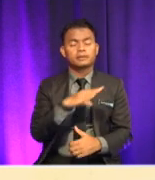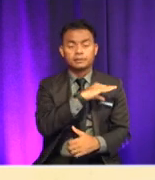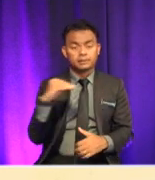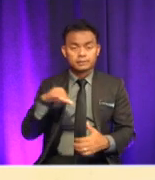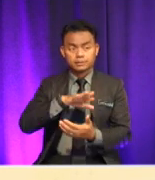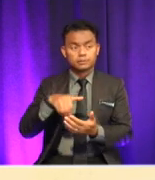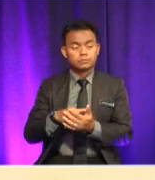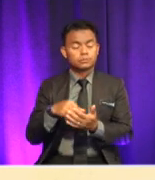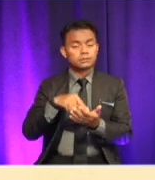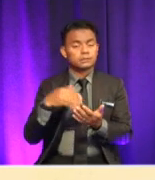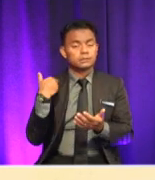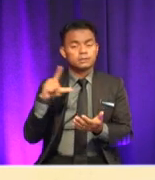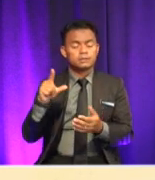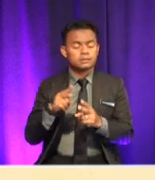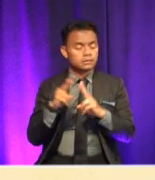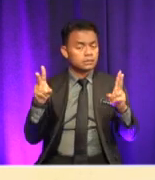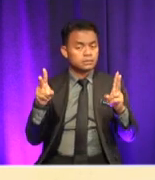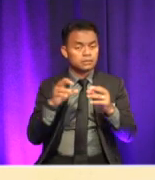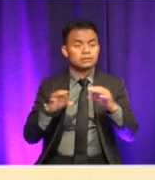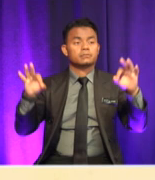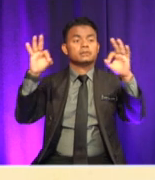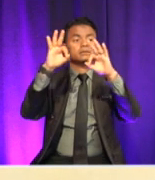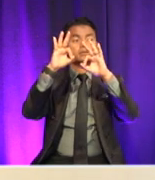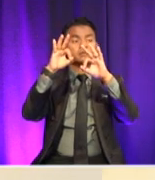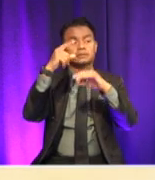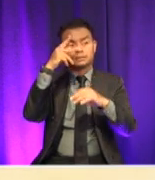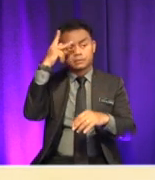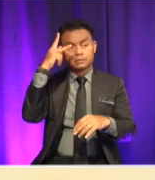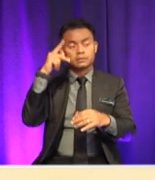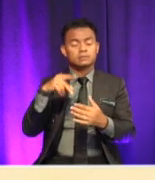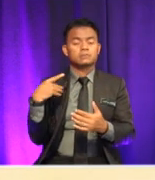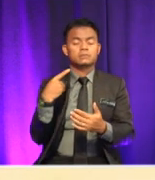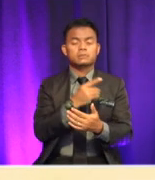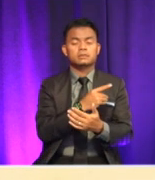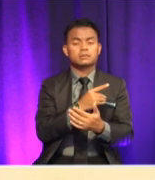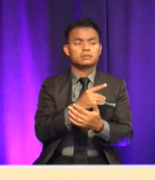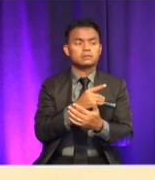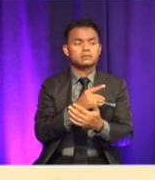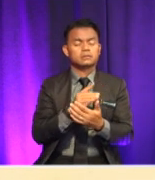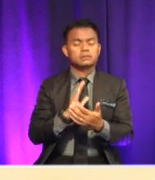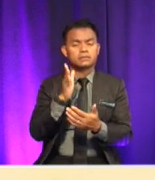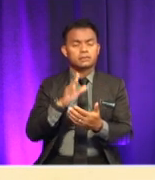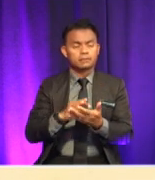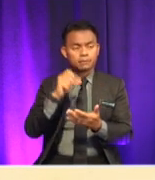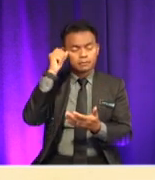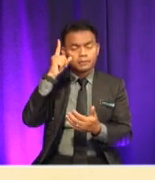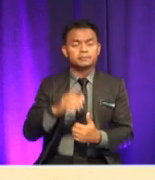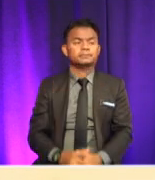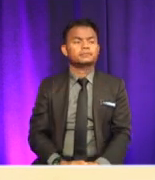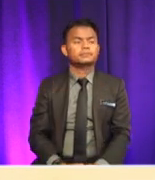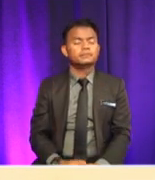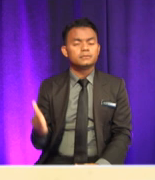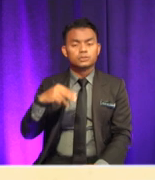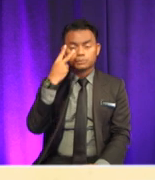is important because here is actually your answers. How are you going to elaborate it? So let's look at number one.